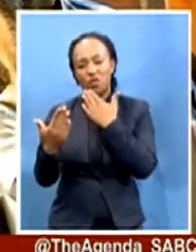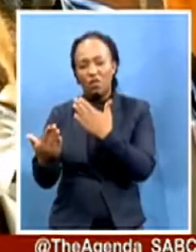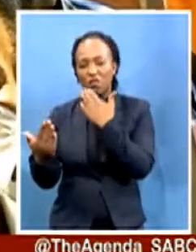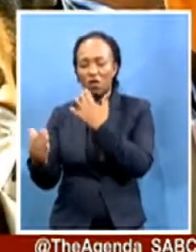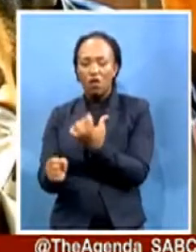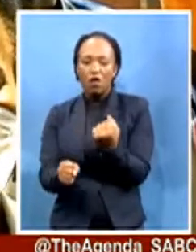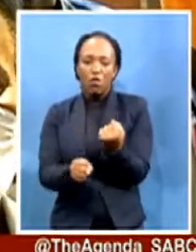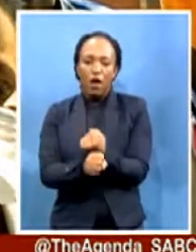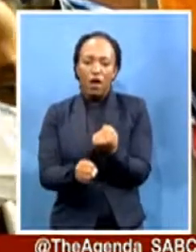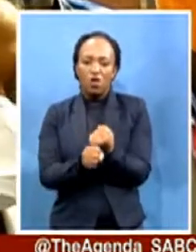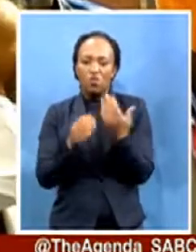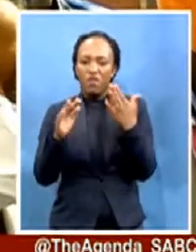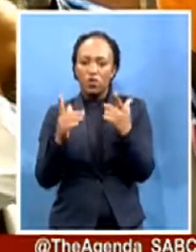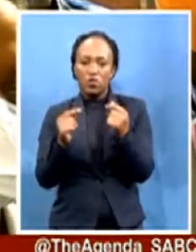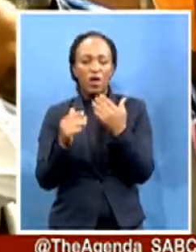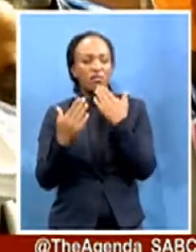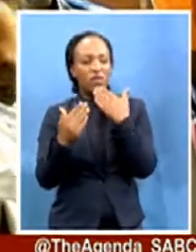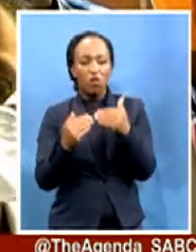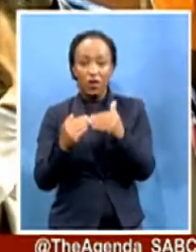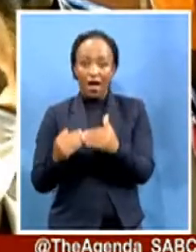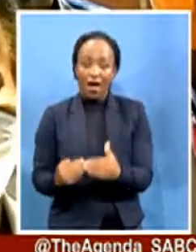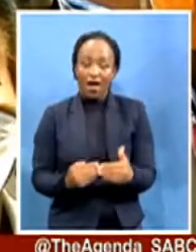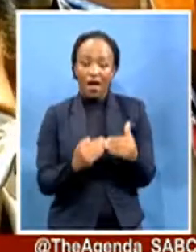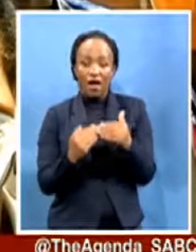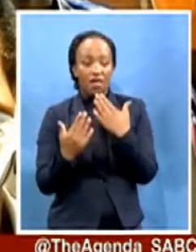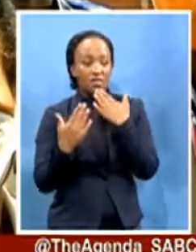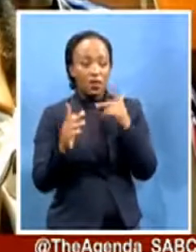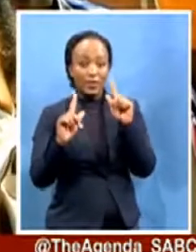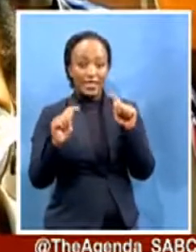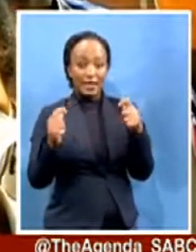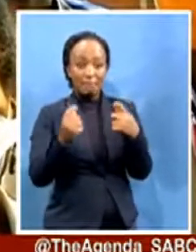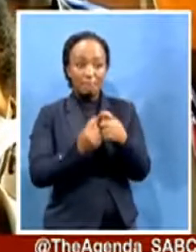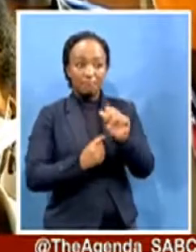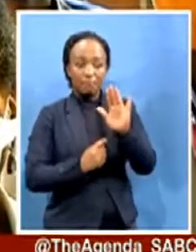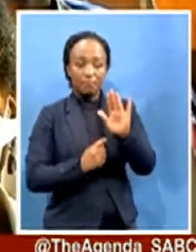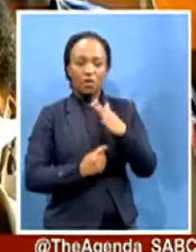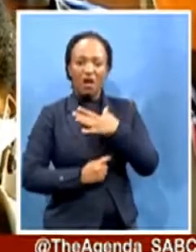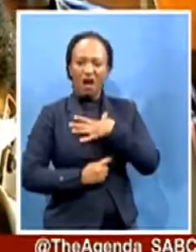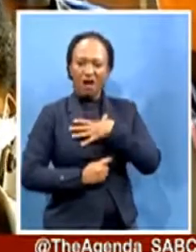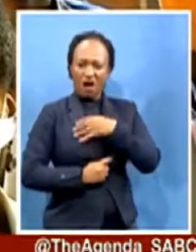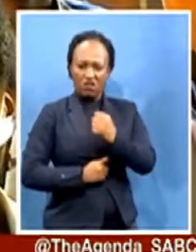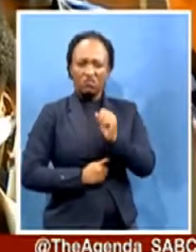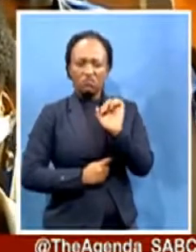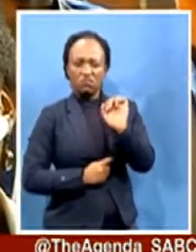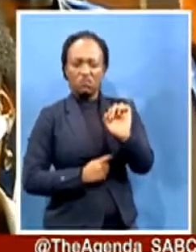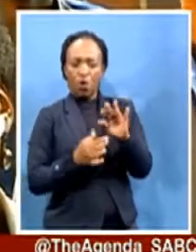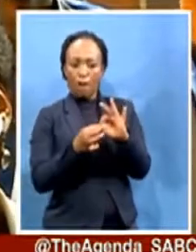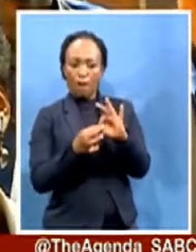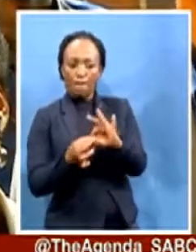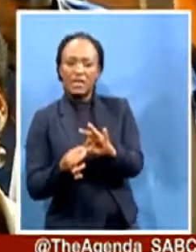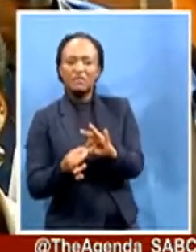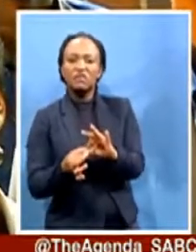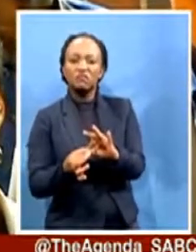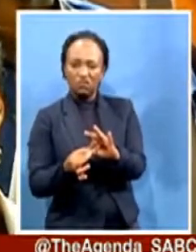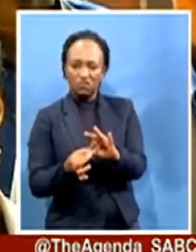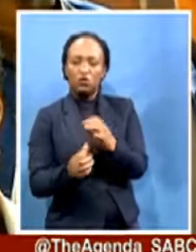thanks to this team for the courage and the commitment to save the lives that we have seen them do. And